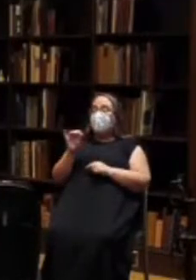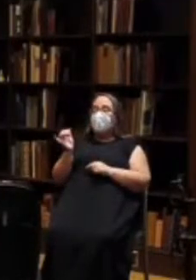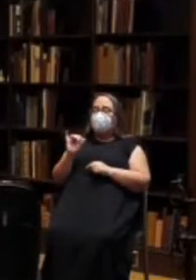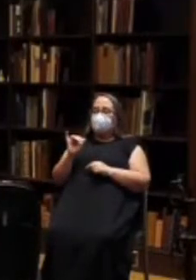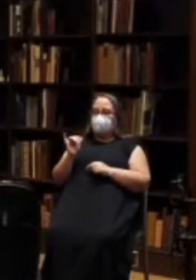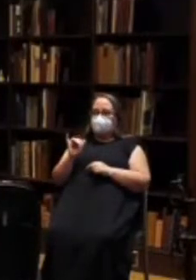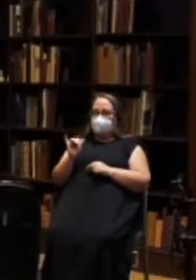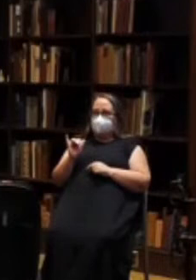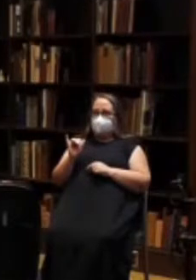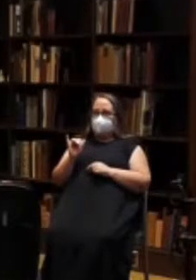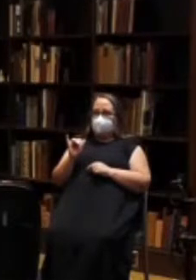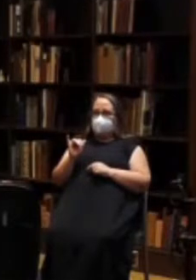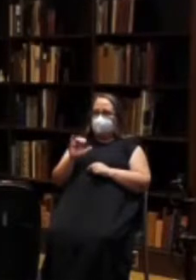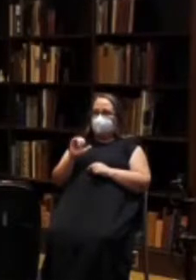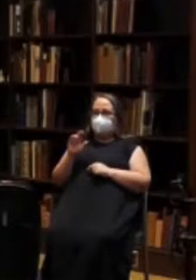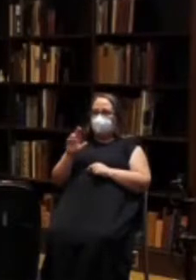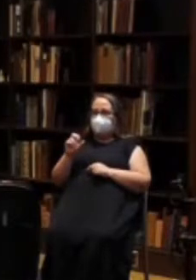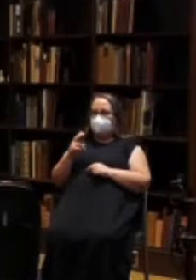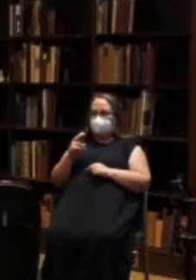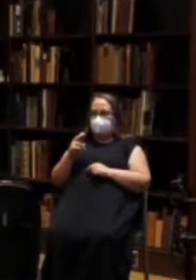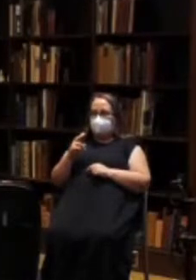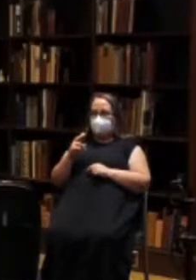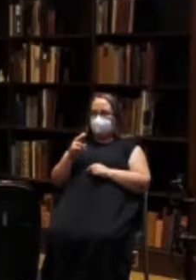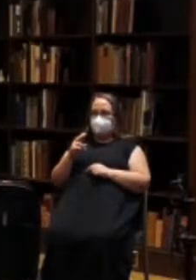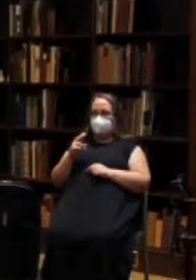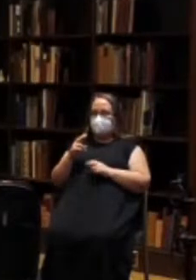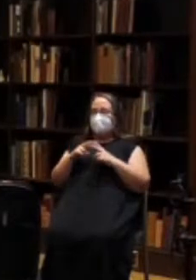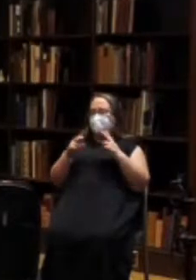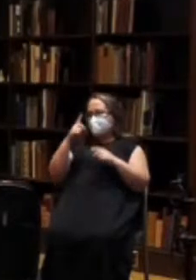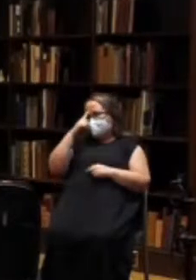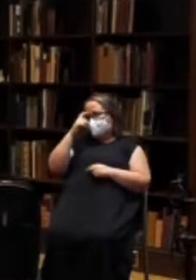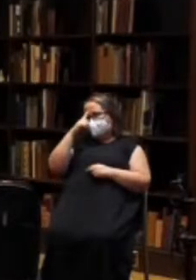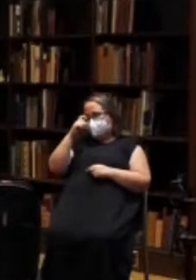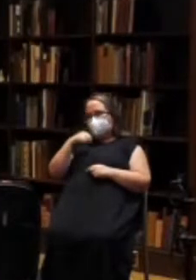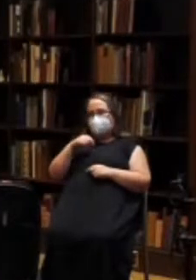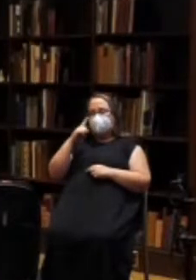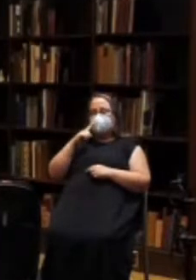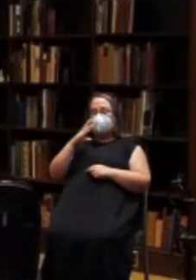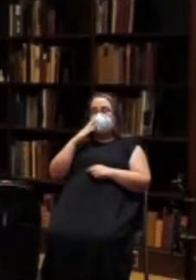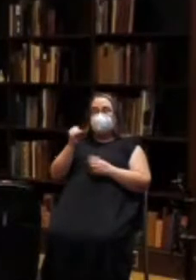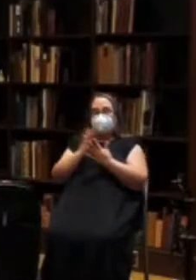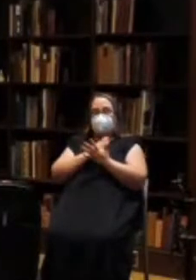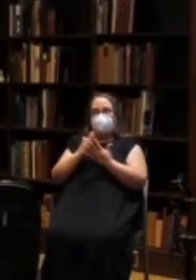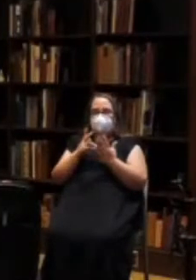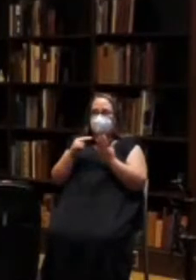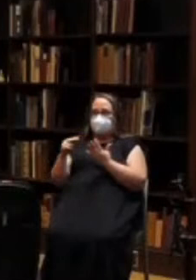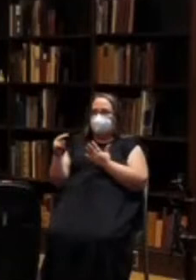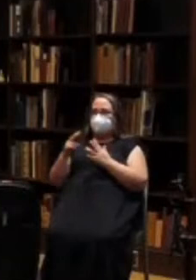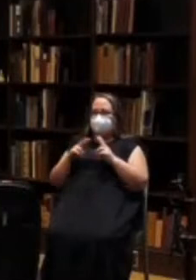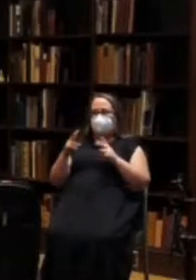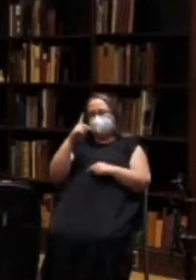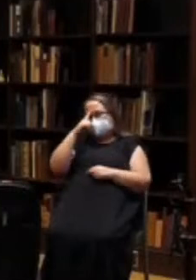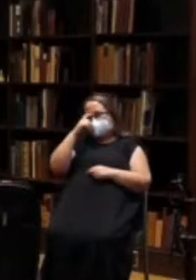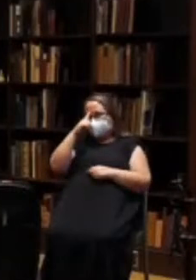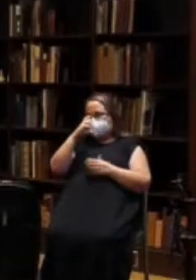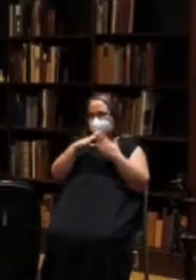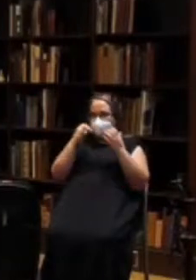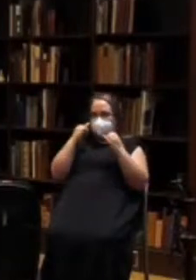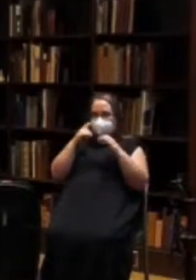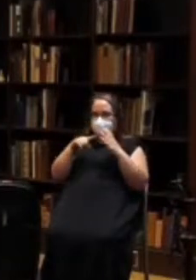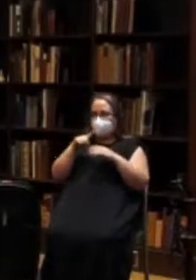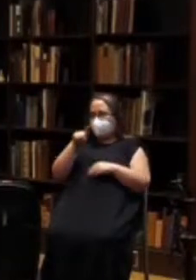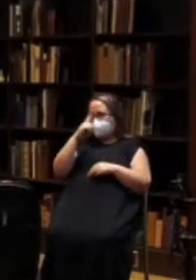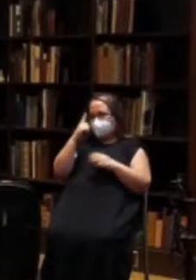also, Cornish ends up being very skeptical because I think of his wide reading. He ends up being very skeptical of some ideas around